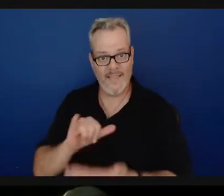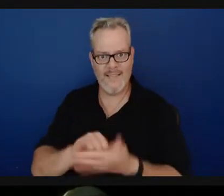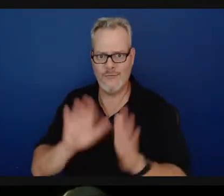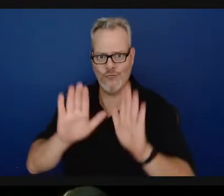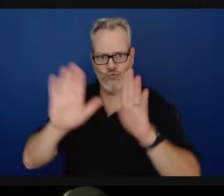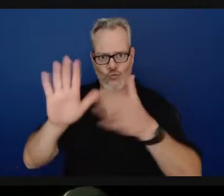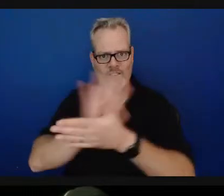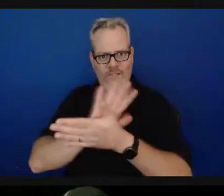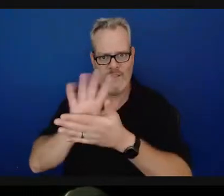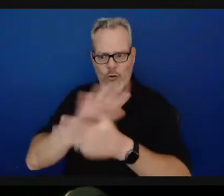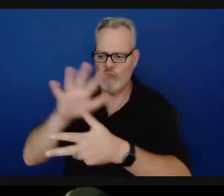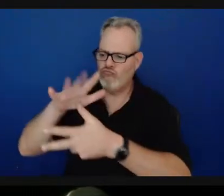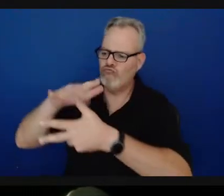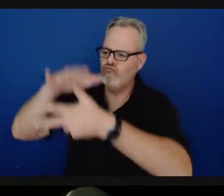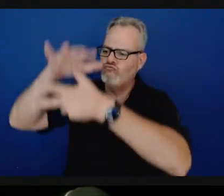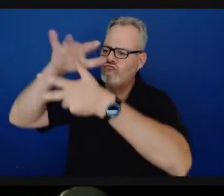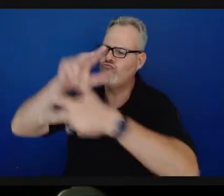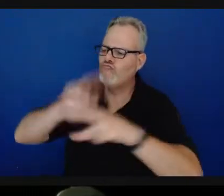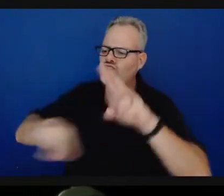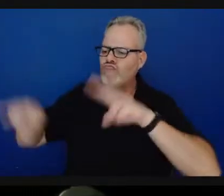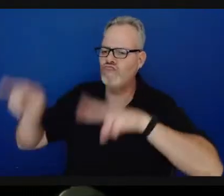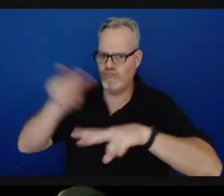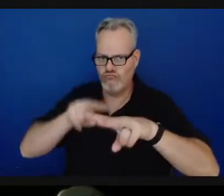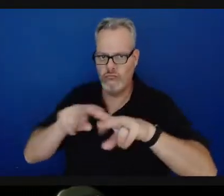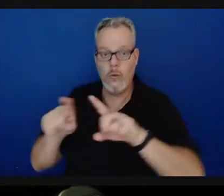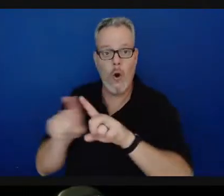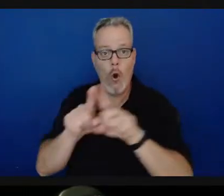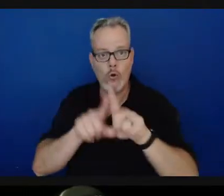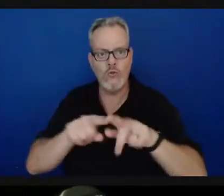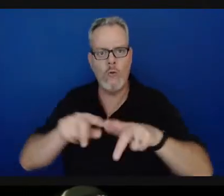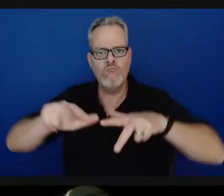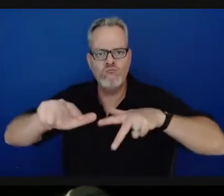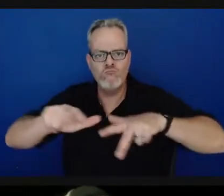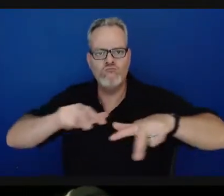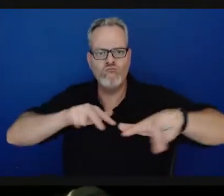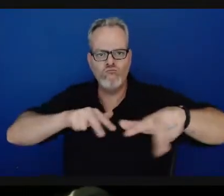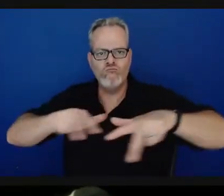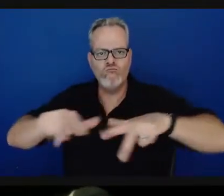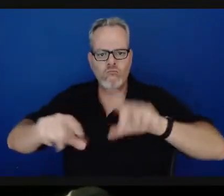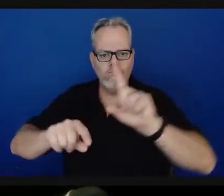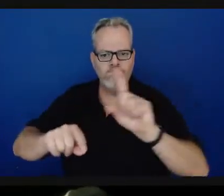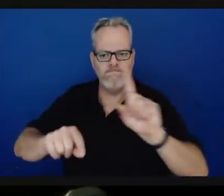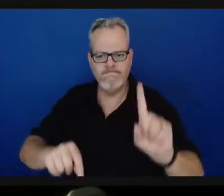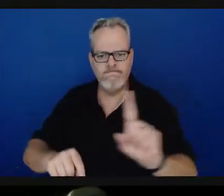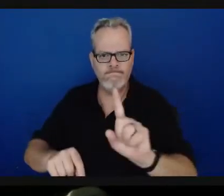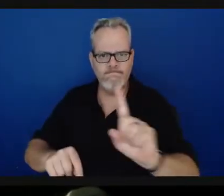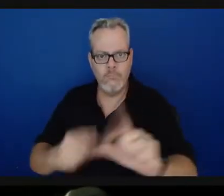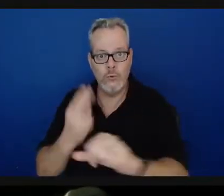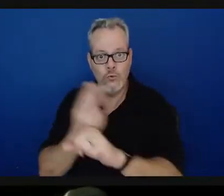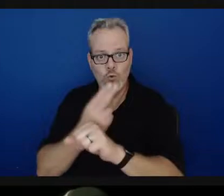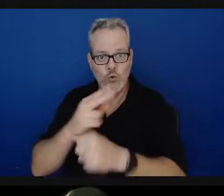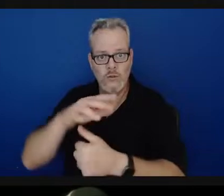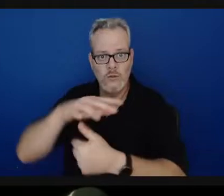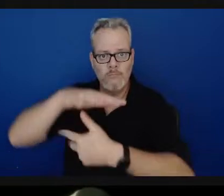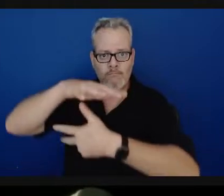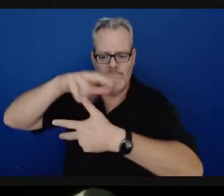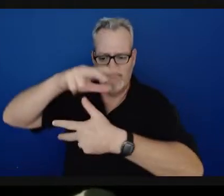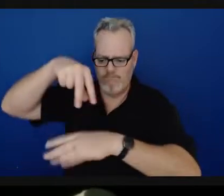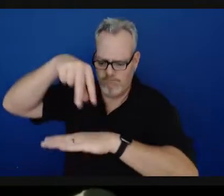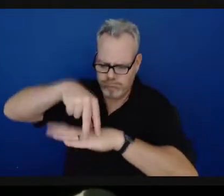were also down on the ground for this, shooting on a tripod, looking at the fountains